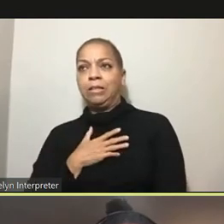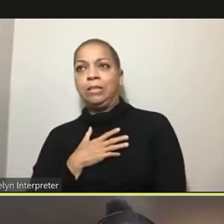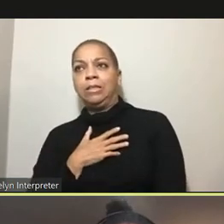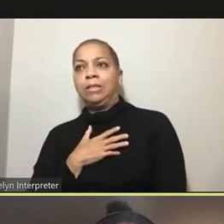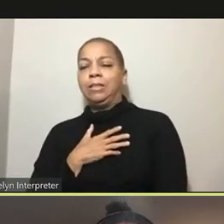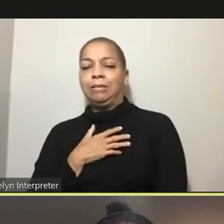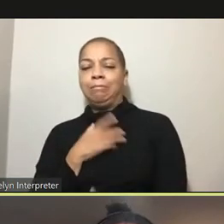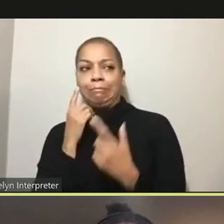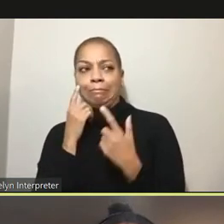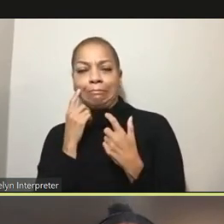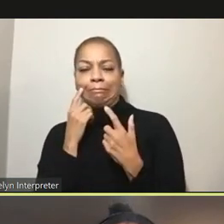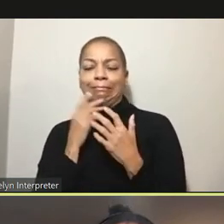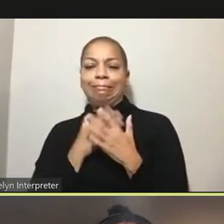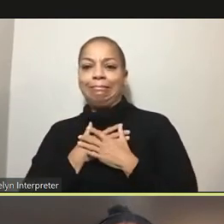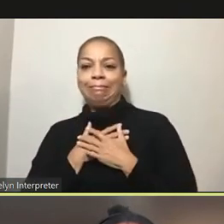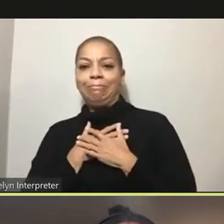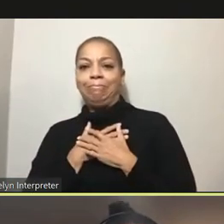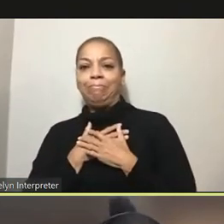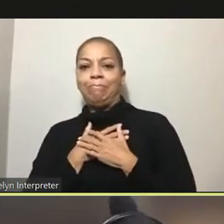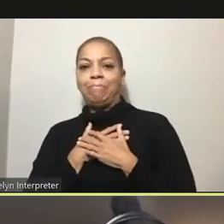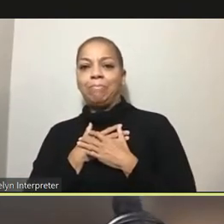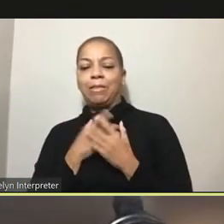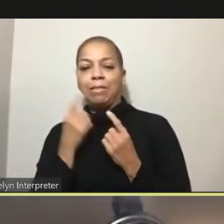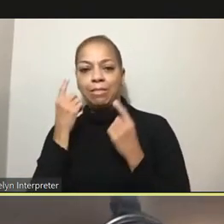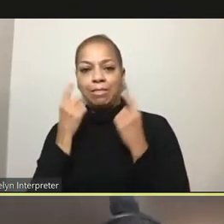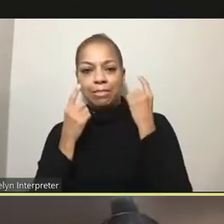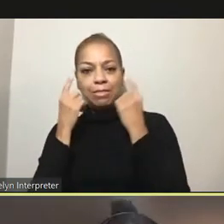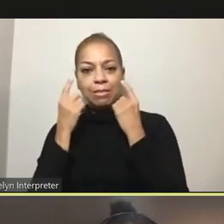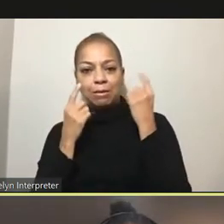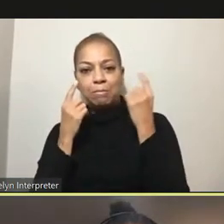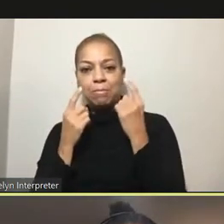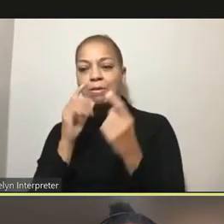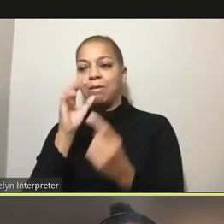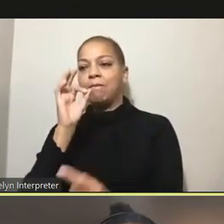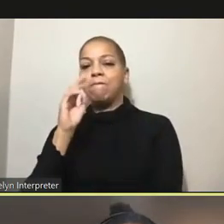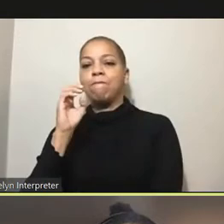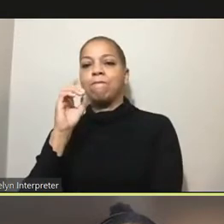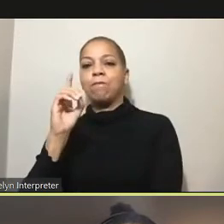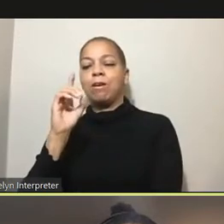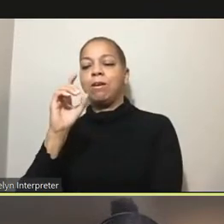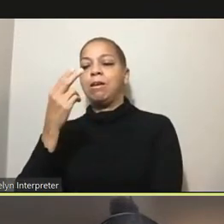And thinking of Chairman Fred Hampton,